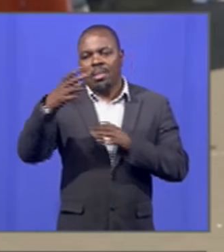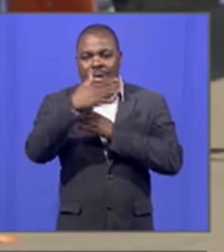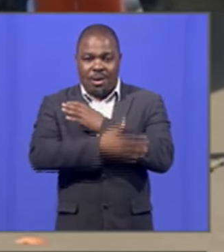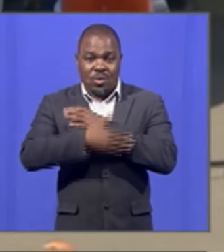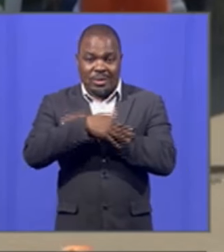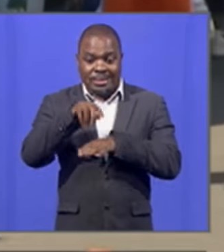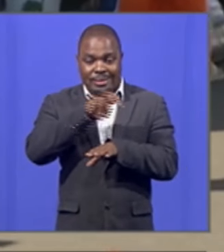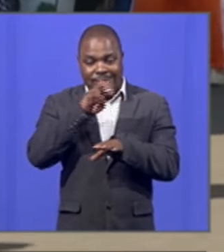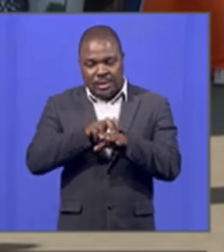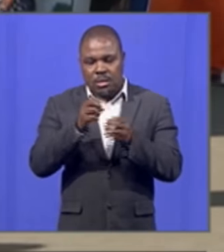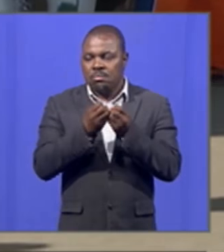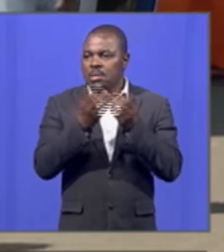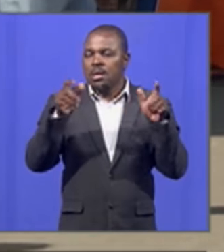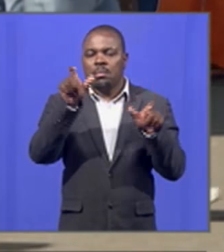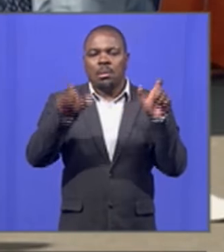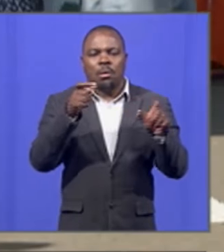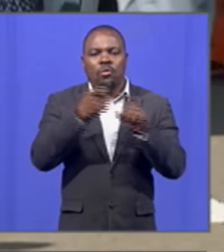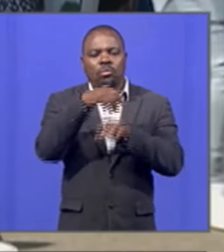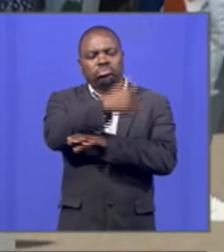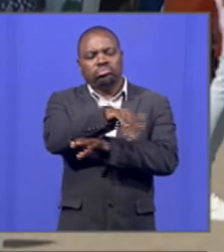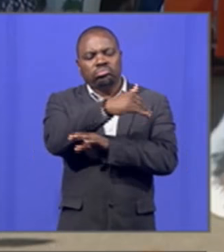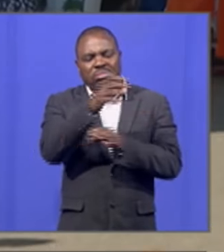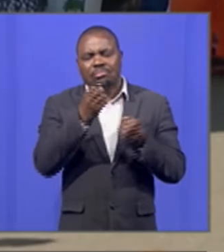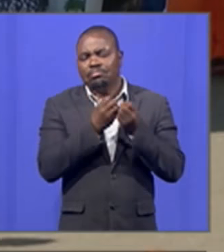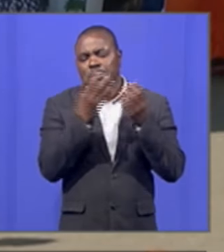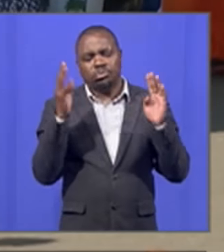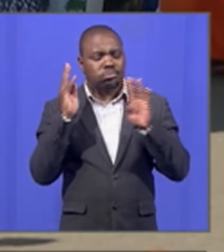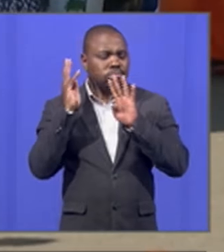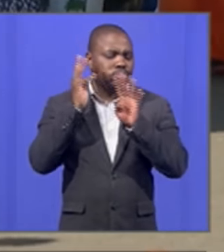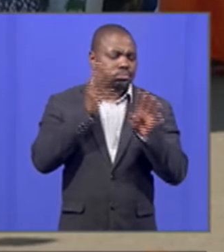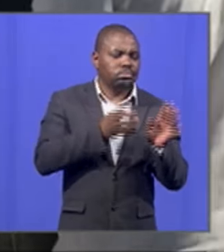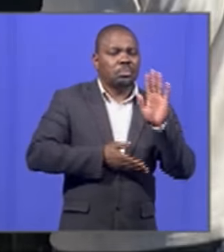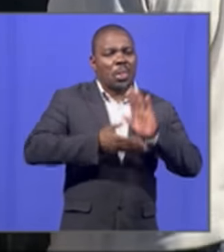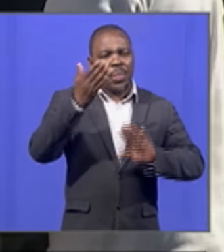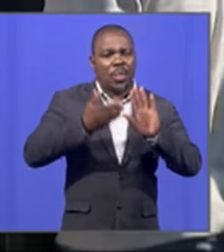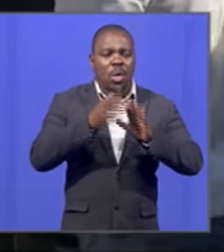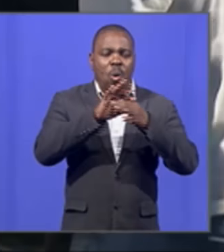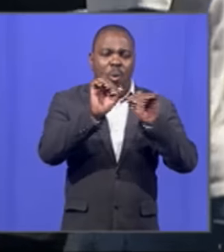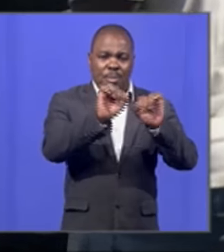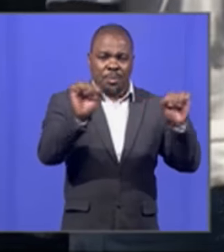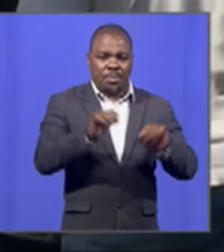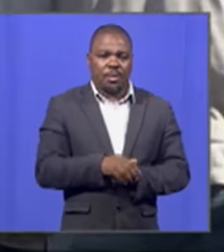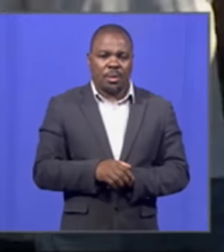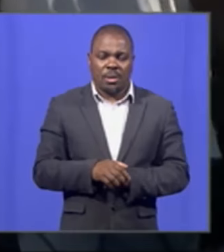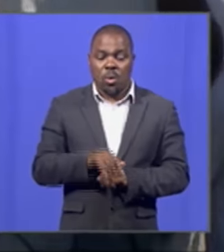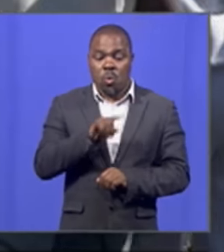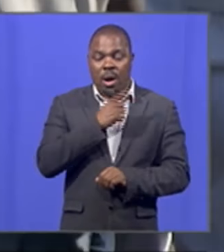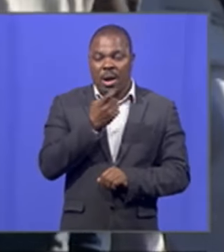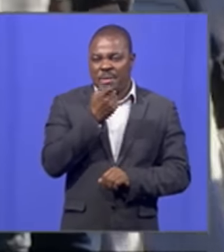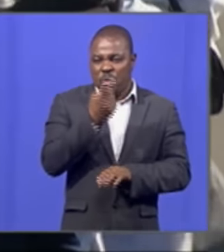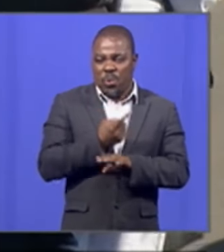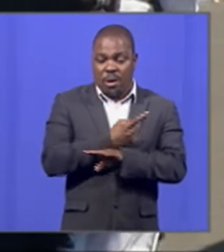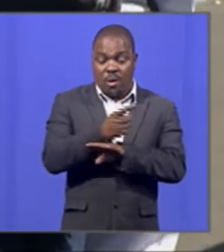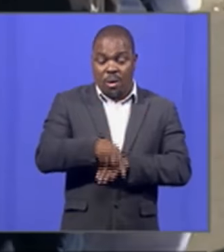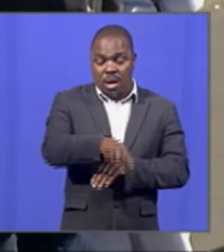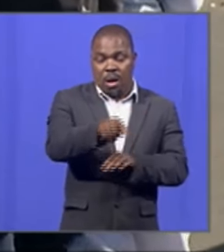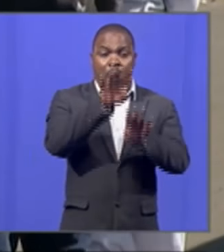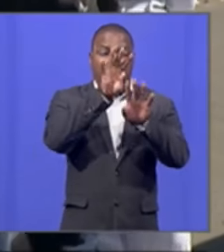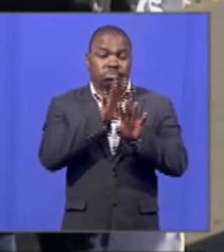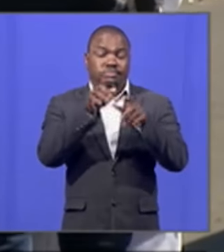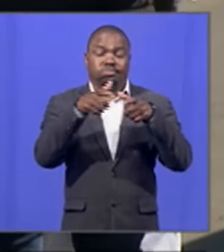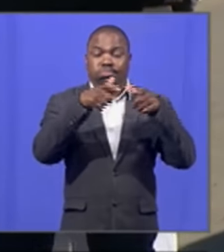ne tlhanasela ka baditšhaba ba bone ba le ba kwa dinageng tsa bone tse di farologaneng. Jaaka go setse diura di le mmalwa fela pele ga ditshupetso tse di